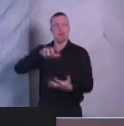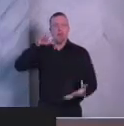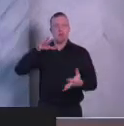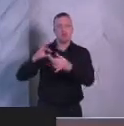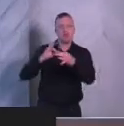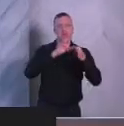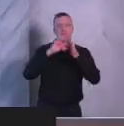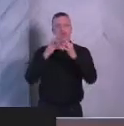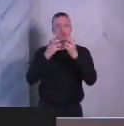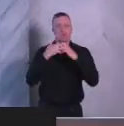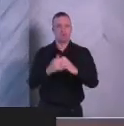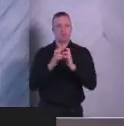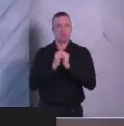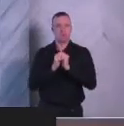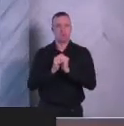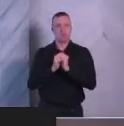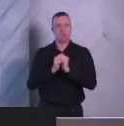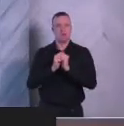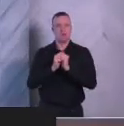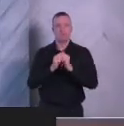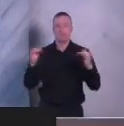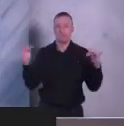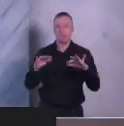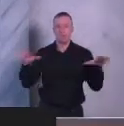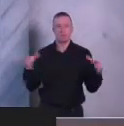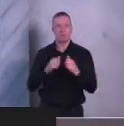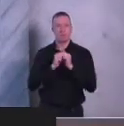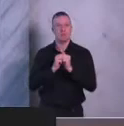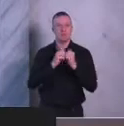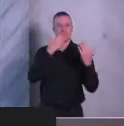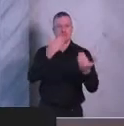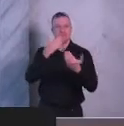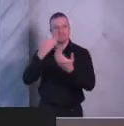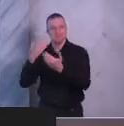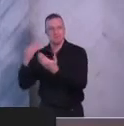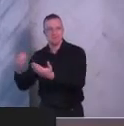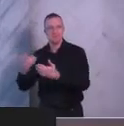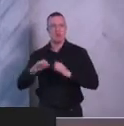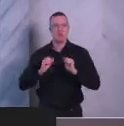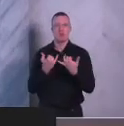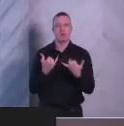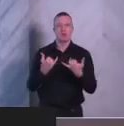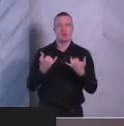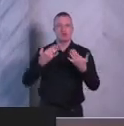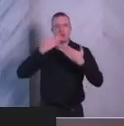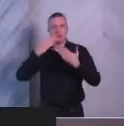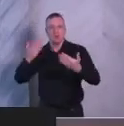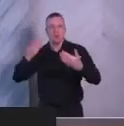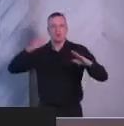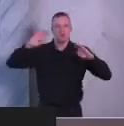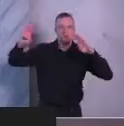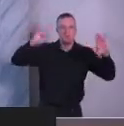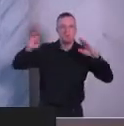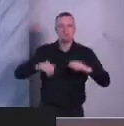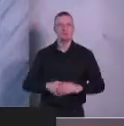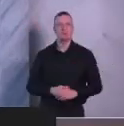these words in the spirit of this gathering. And today, we give greetings and thanks